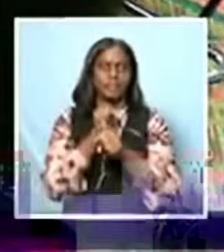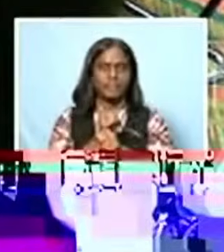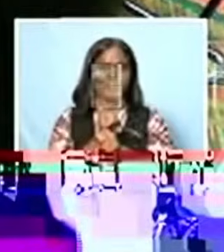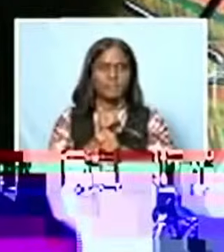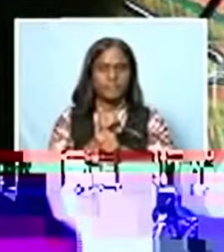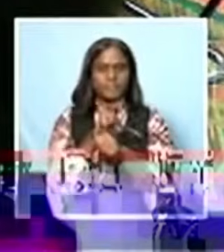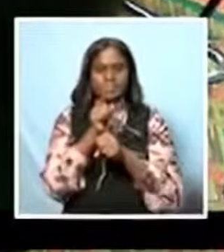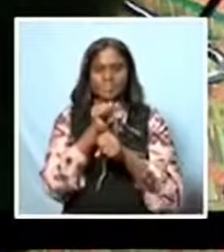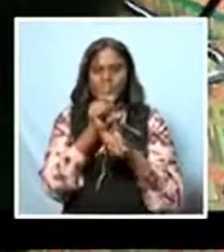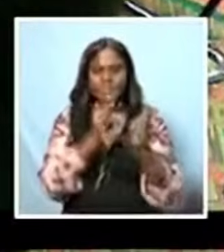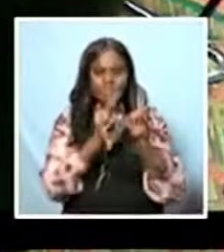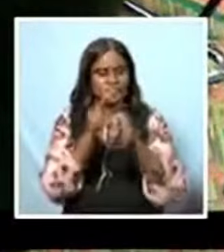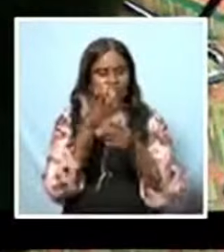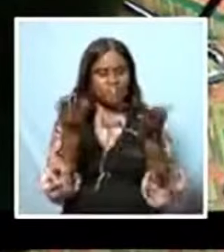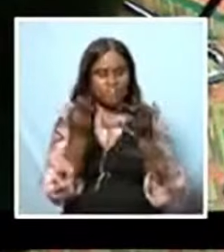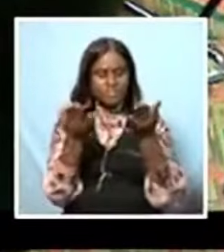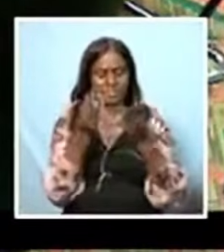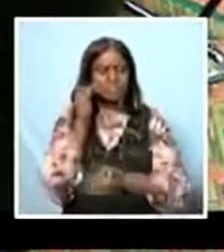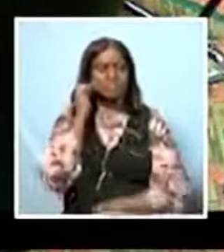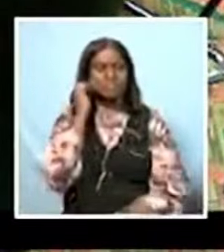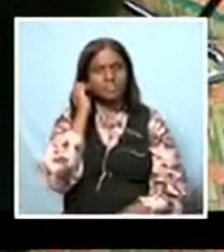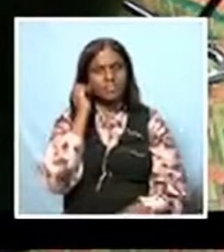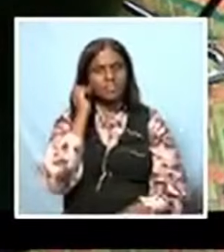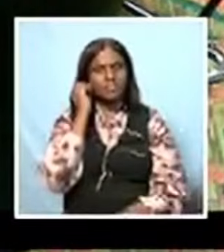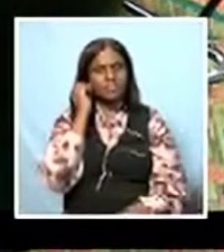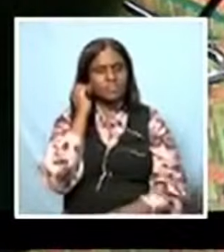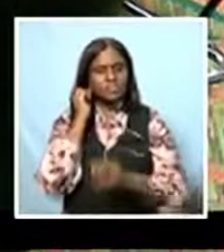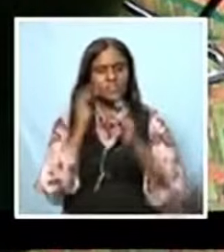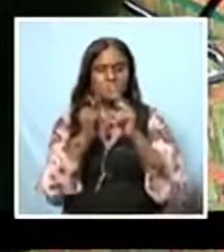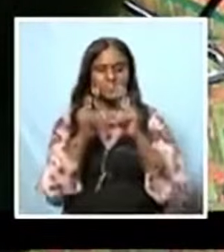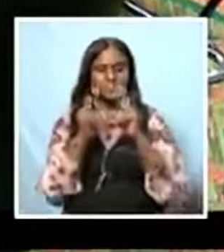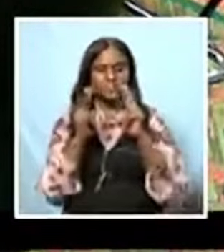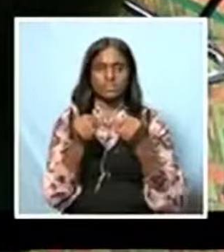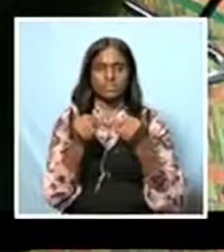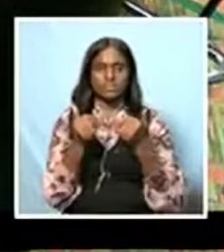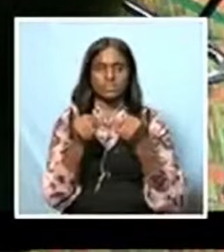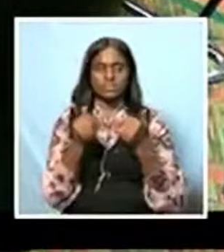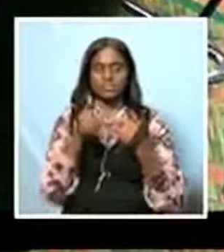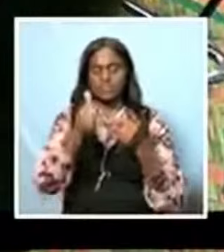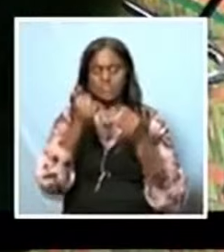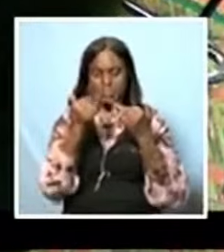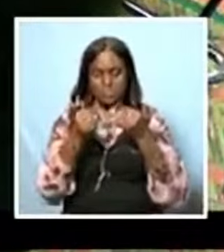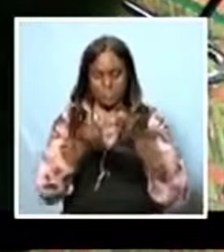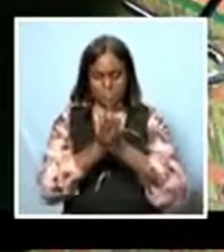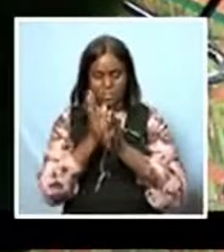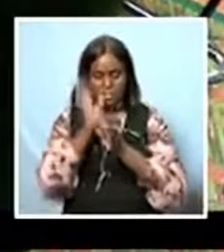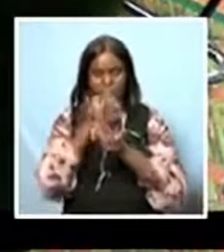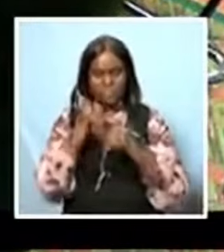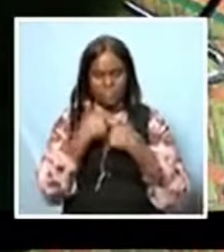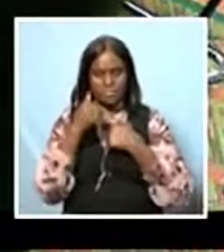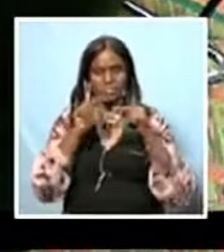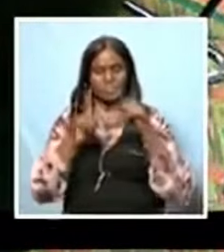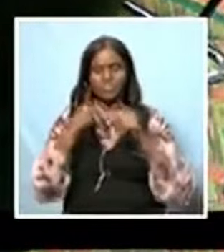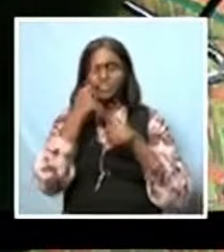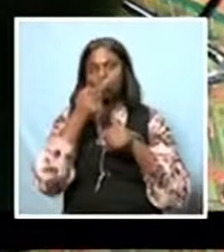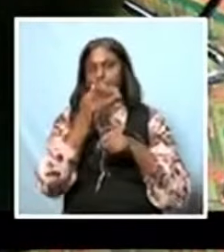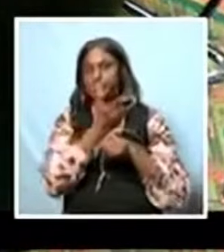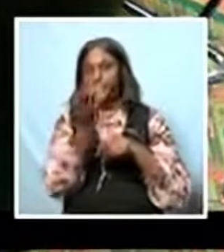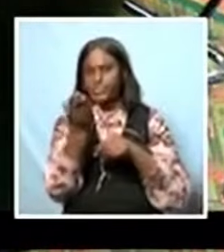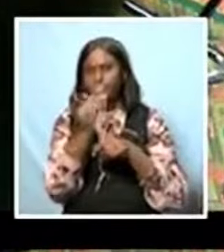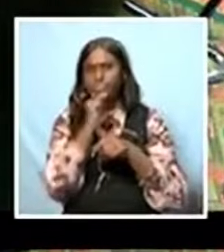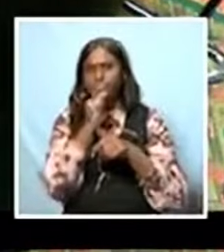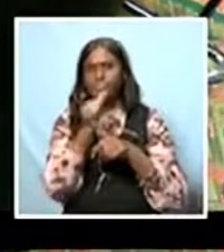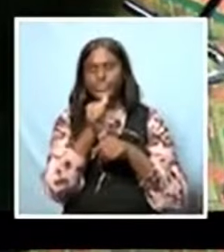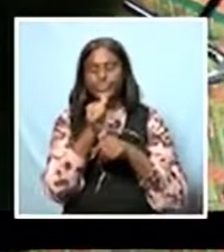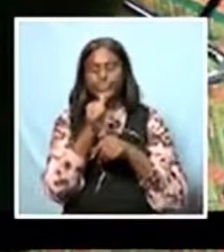It has not been answered, right? So, are you claiming that there are people who were